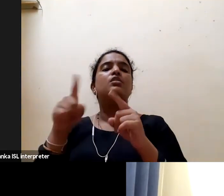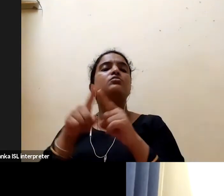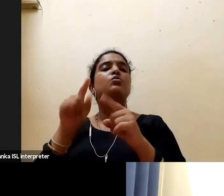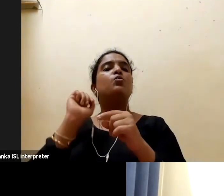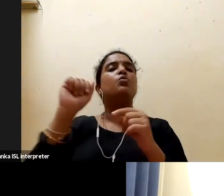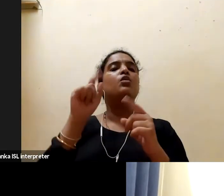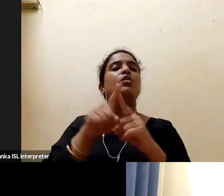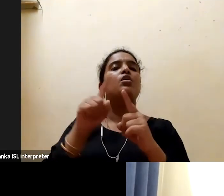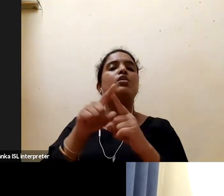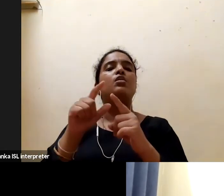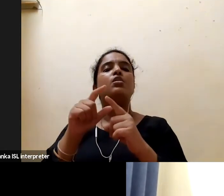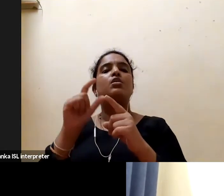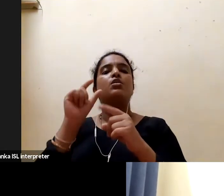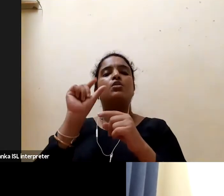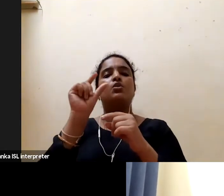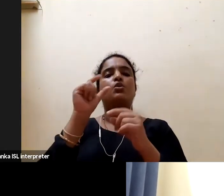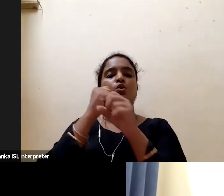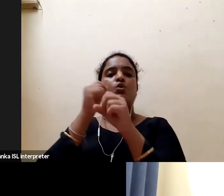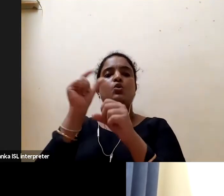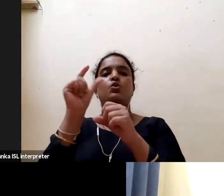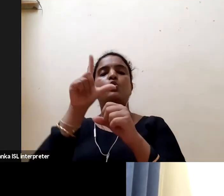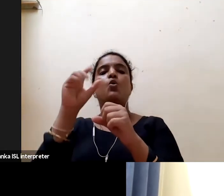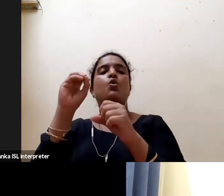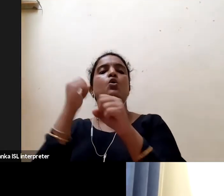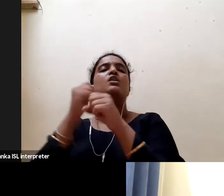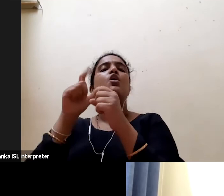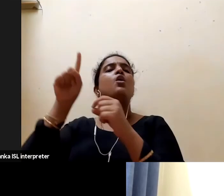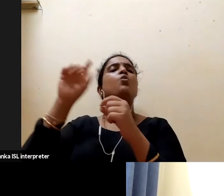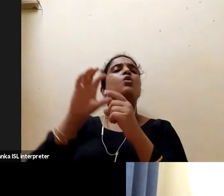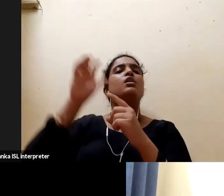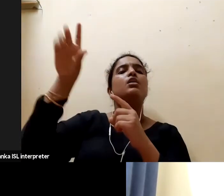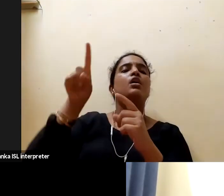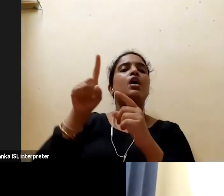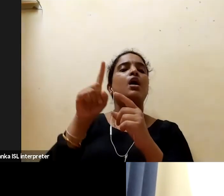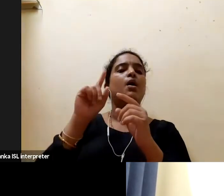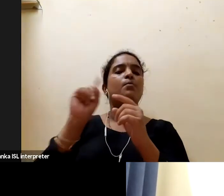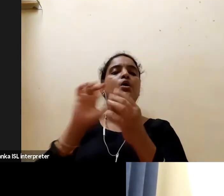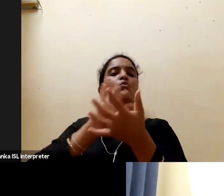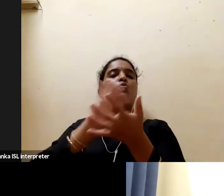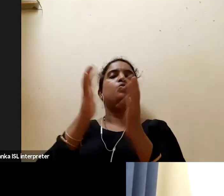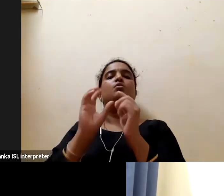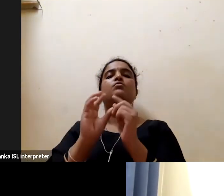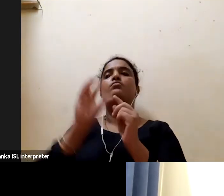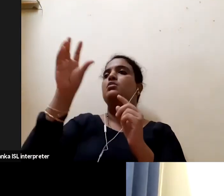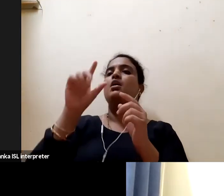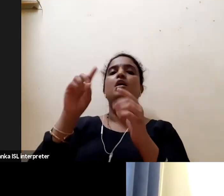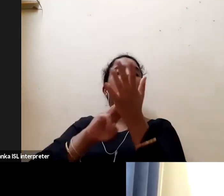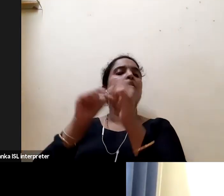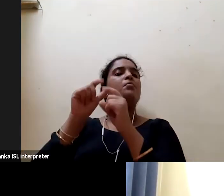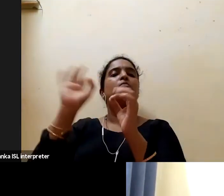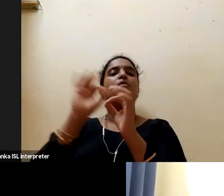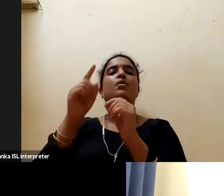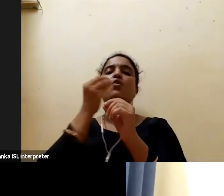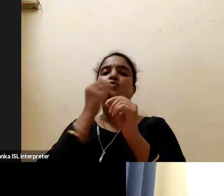about Yugoslavian cuisine and how the country went off the map, and the cuisine saw itself